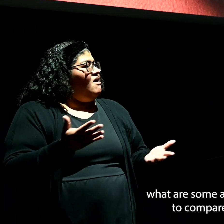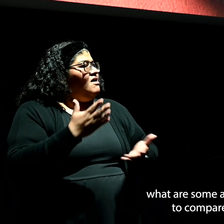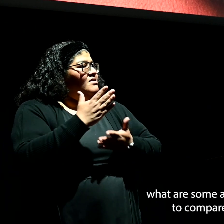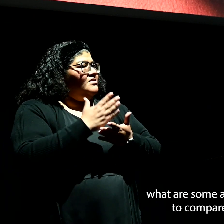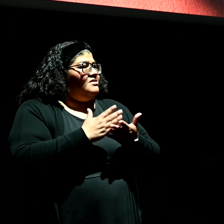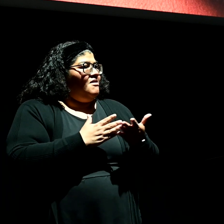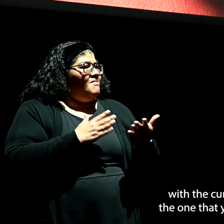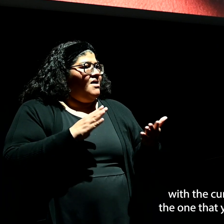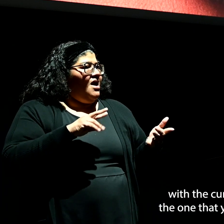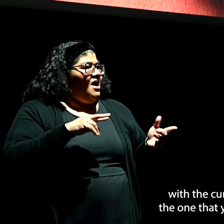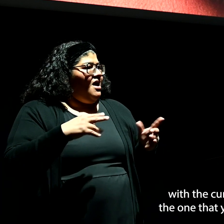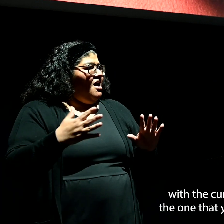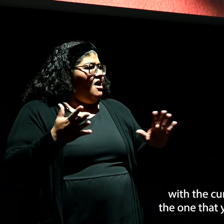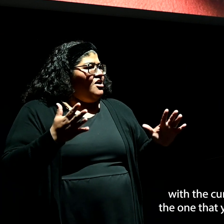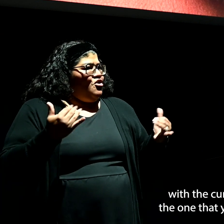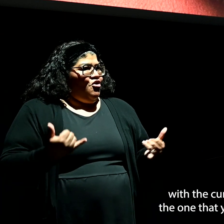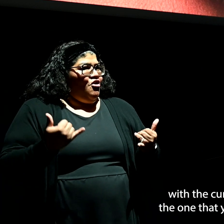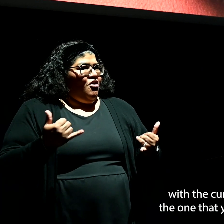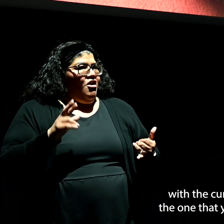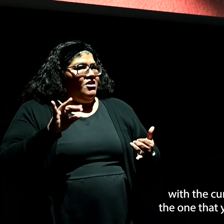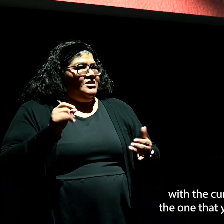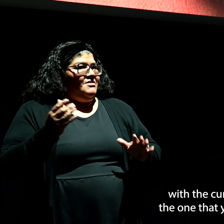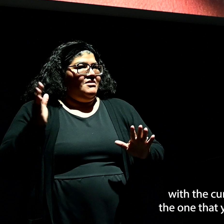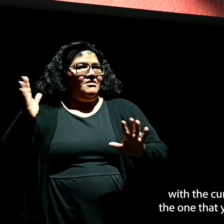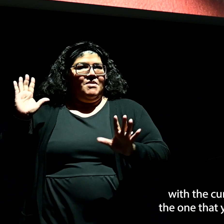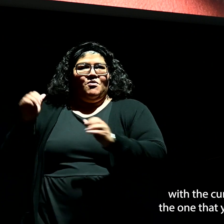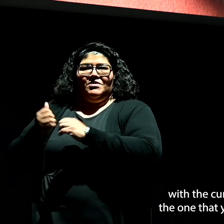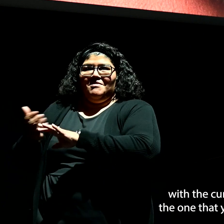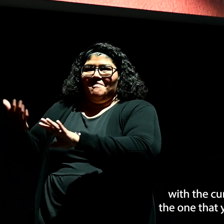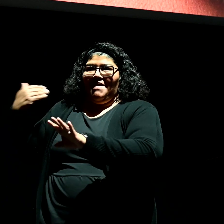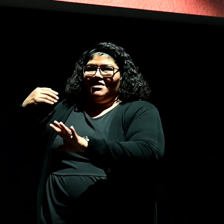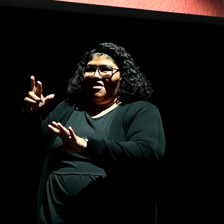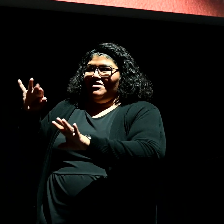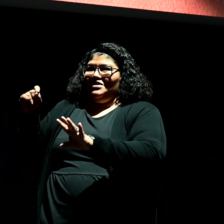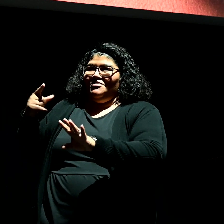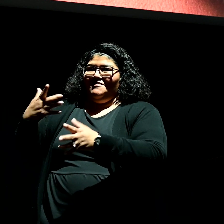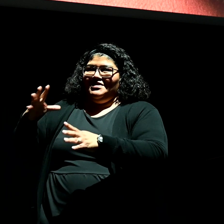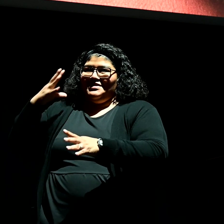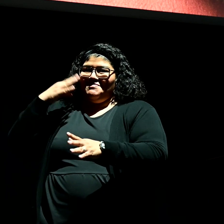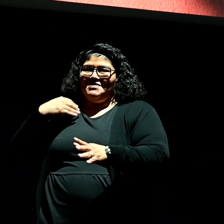and contrast with the current RIT versus the one that you experienced?